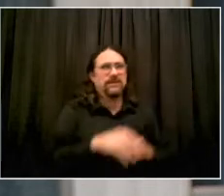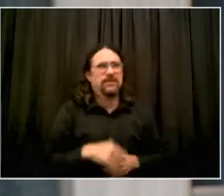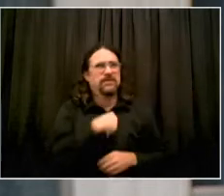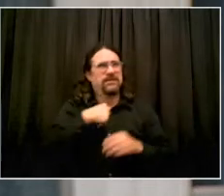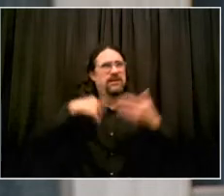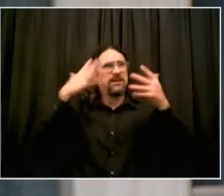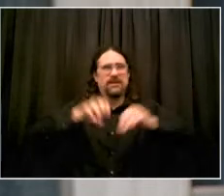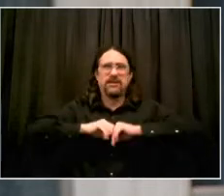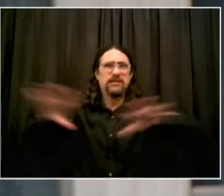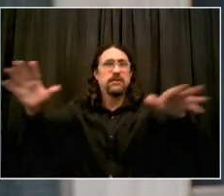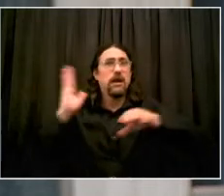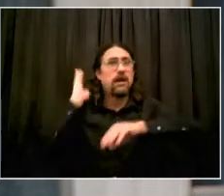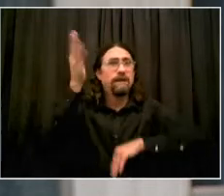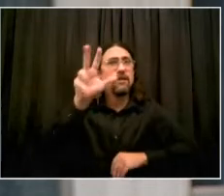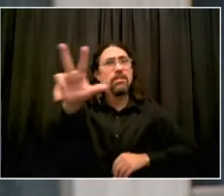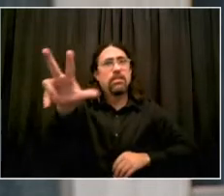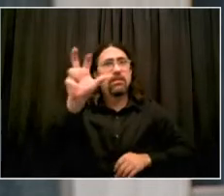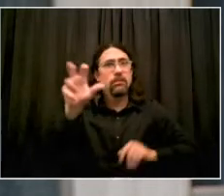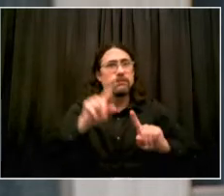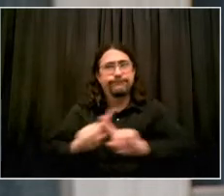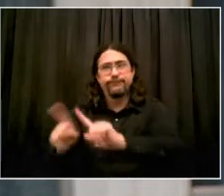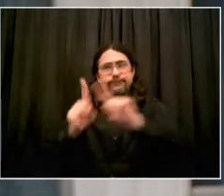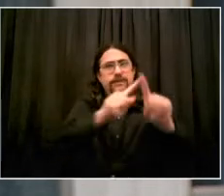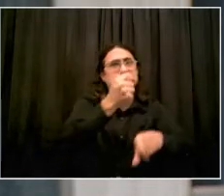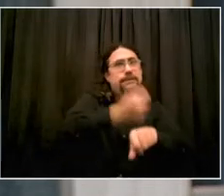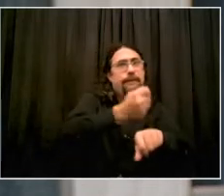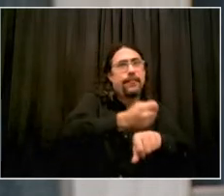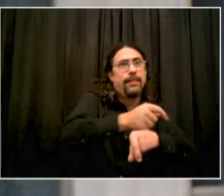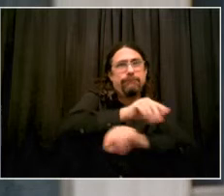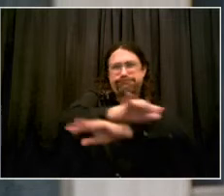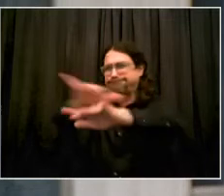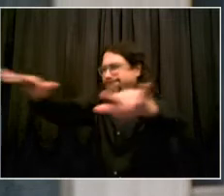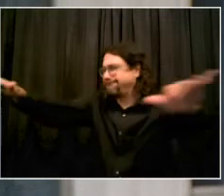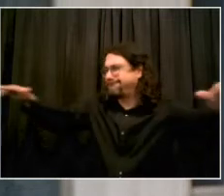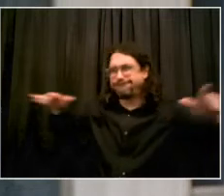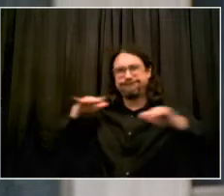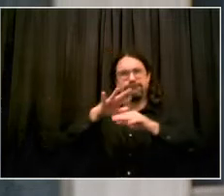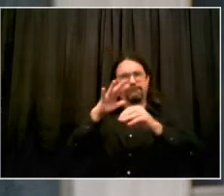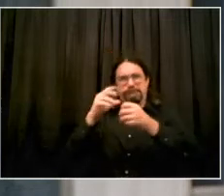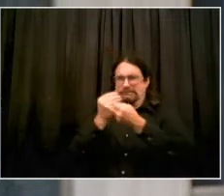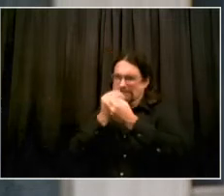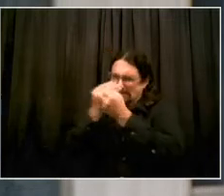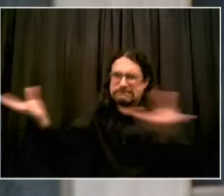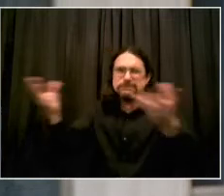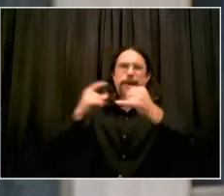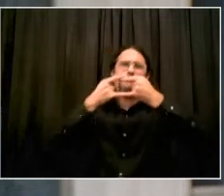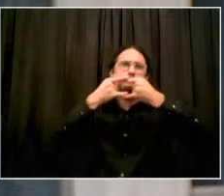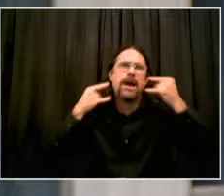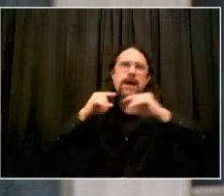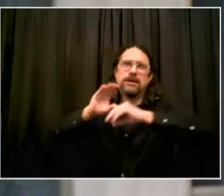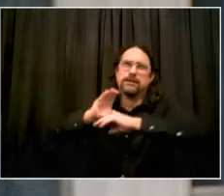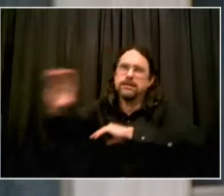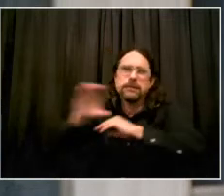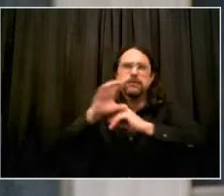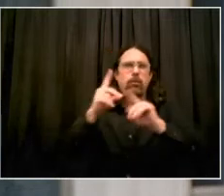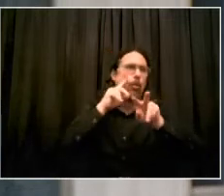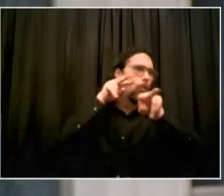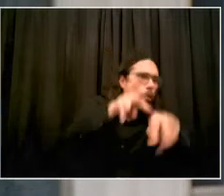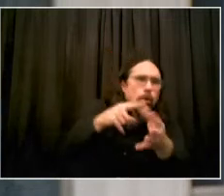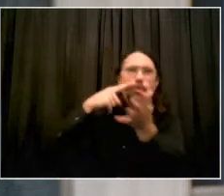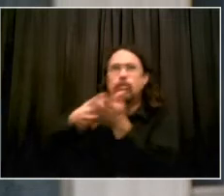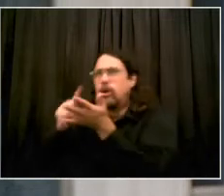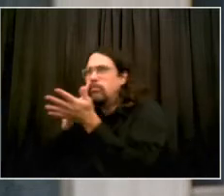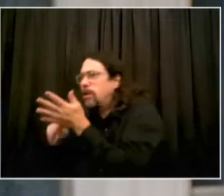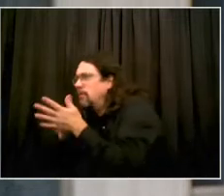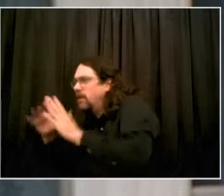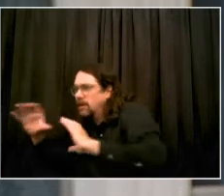multiple leaders reported that in their synagogues, everyone was wearing a mask and that people were keeping their distance. So I know that work